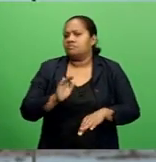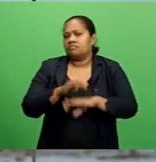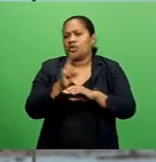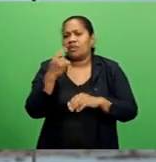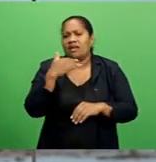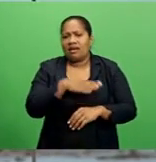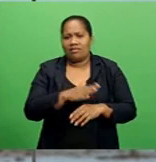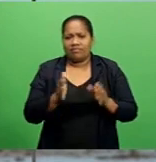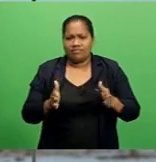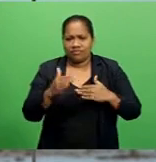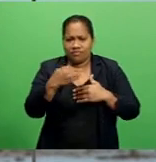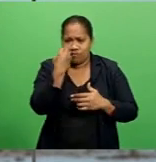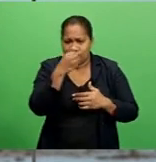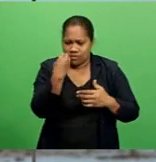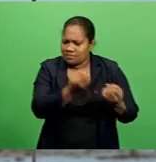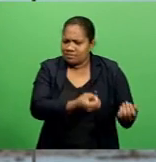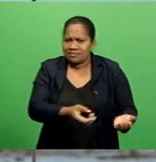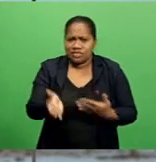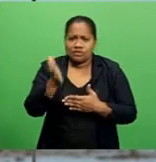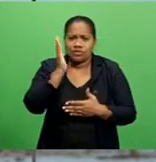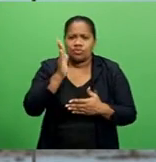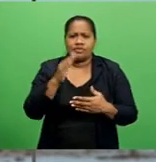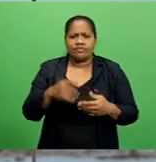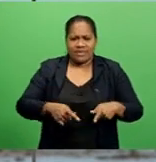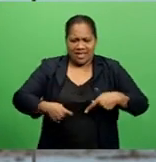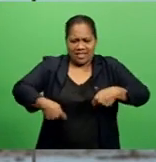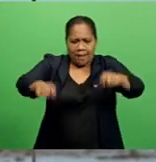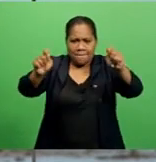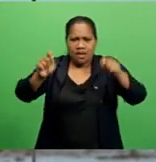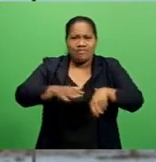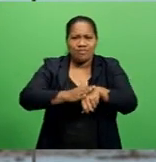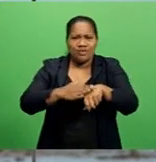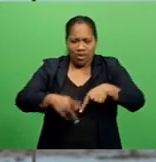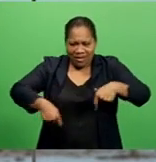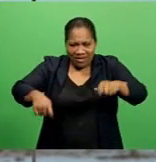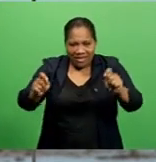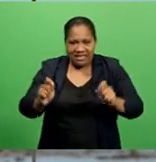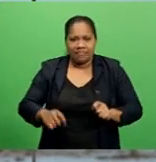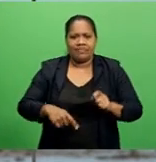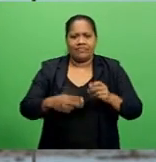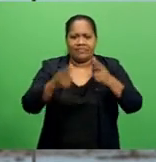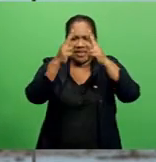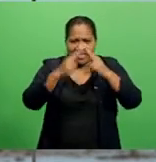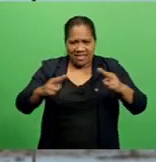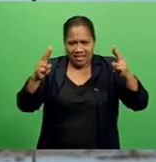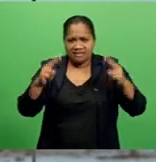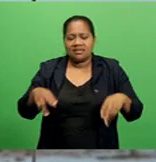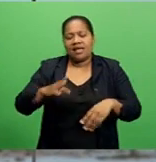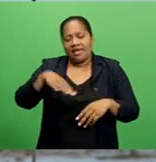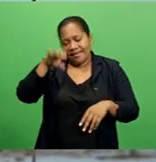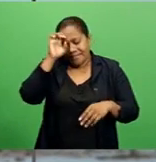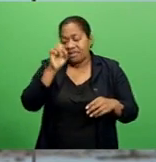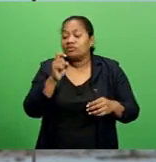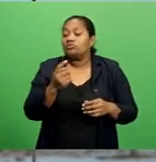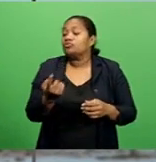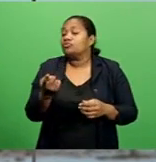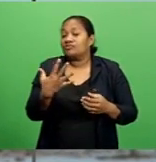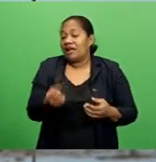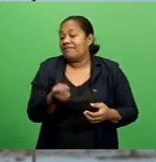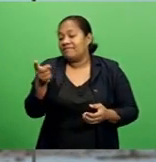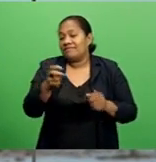food rations, school supplies, tarpaulins and tents are expected to reach Wanolewu and Lau in the next 2 days